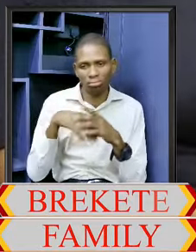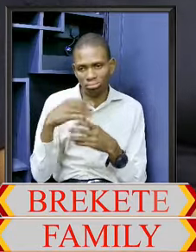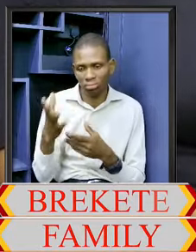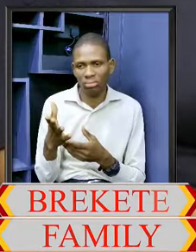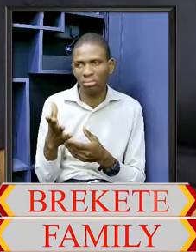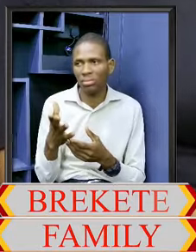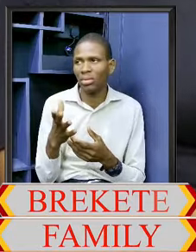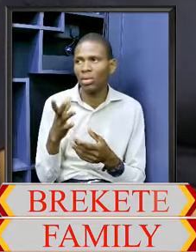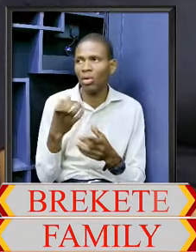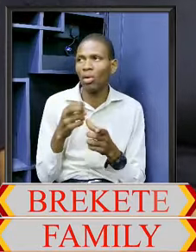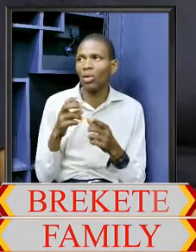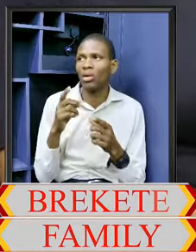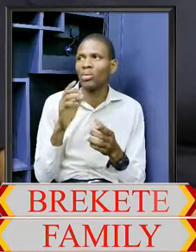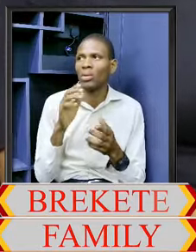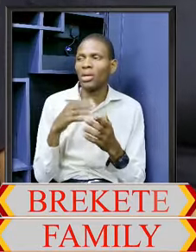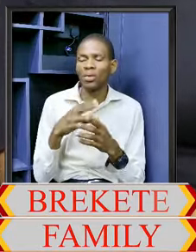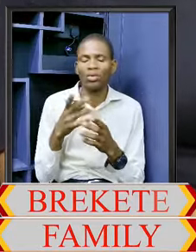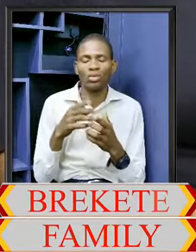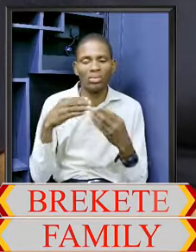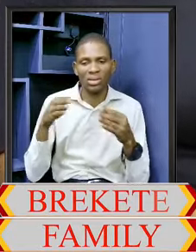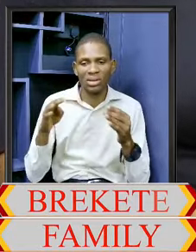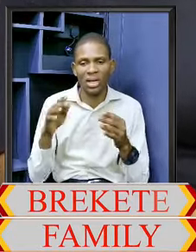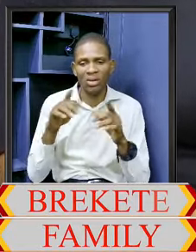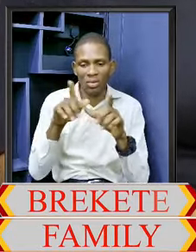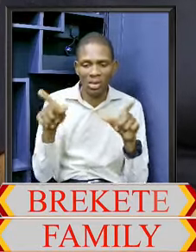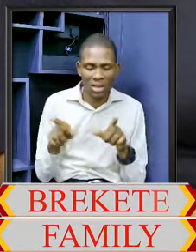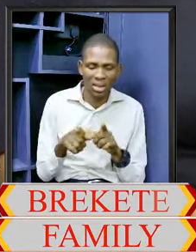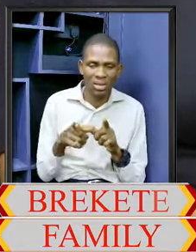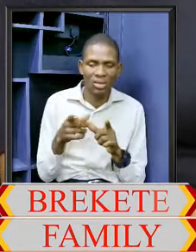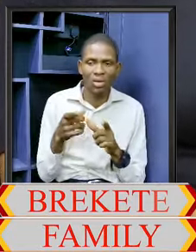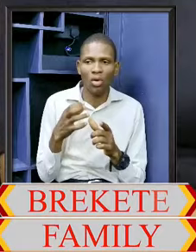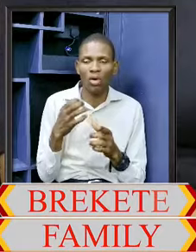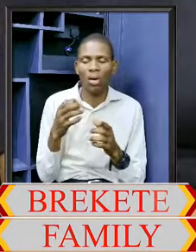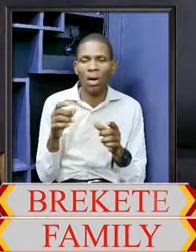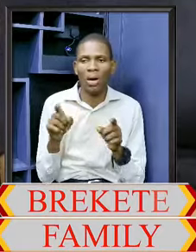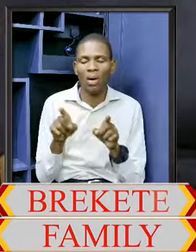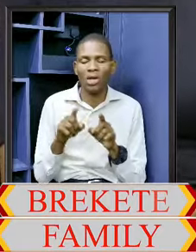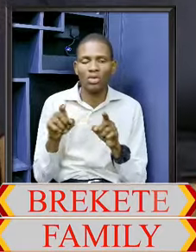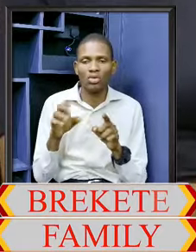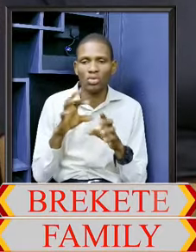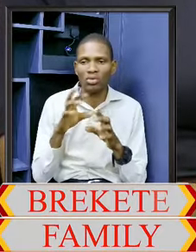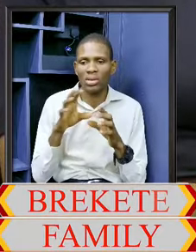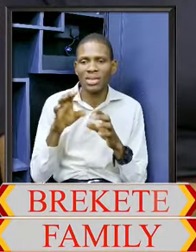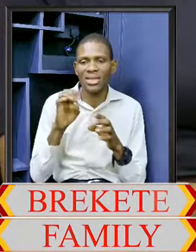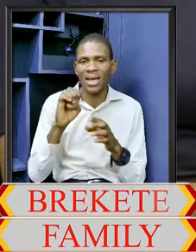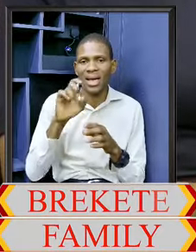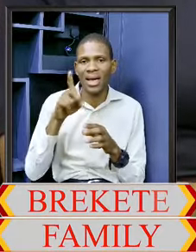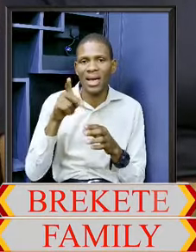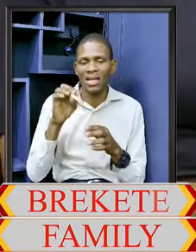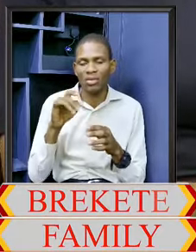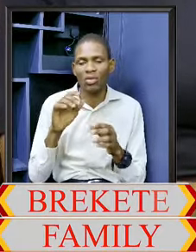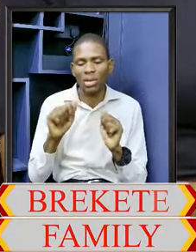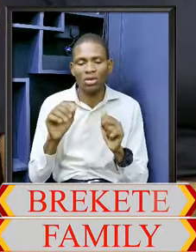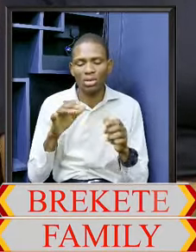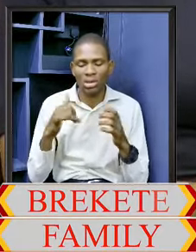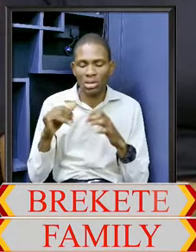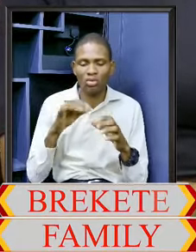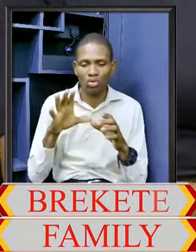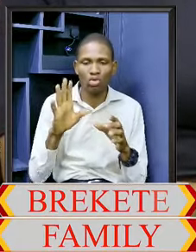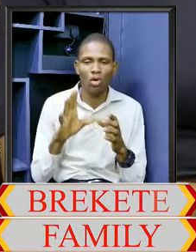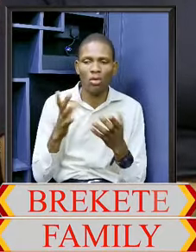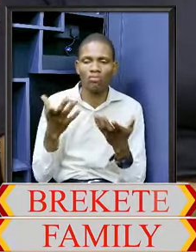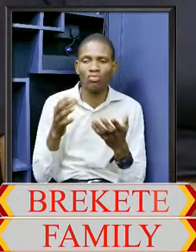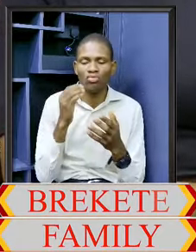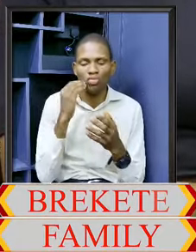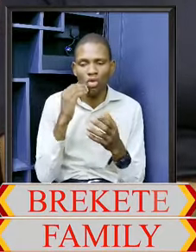trade where we say you go they sell locally before you go start the export, or as you they do the export, you feel still they do the domestic trade. And we also